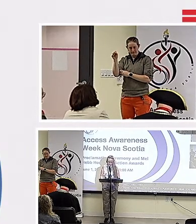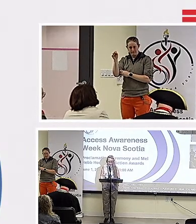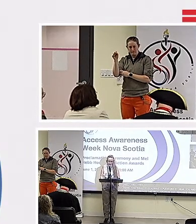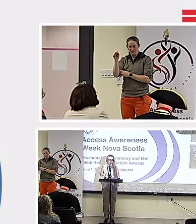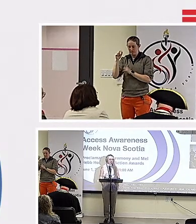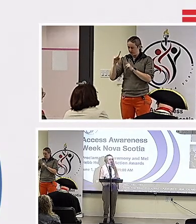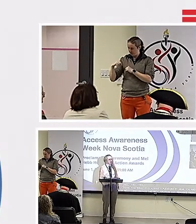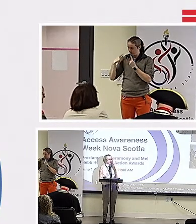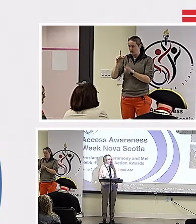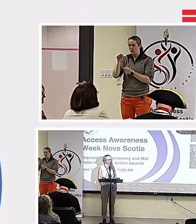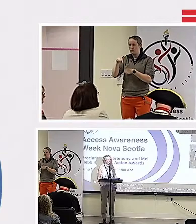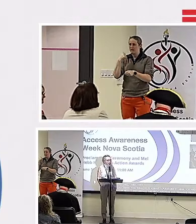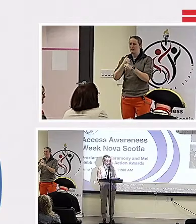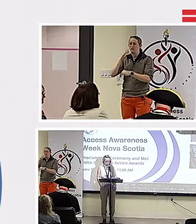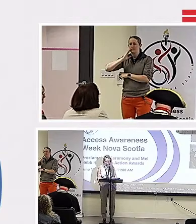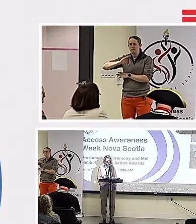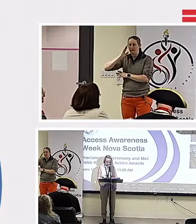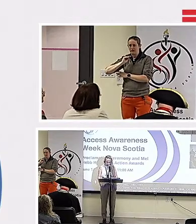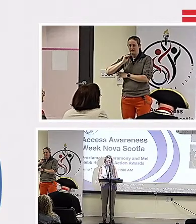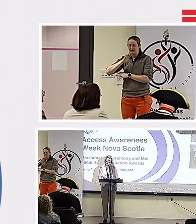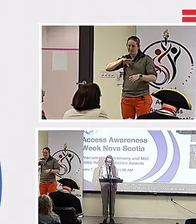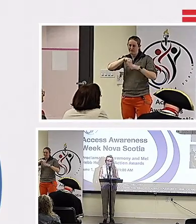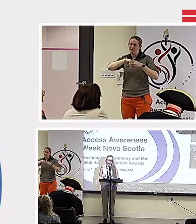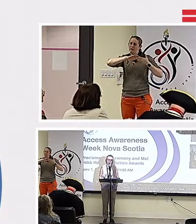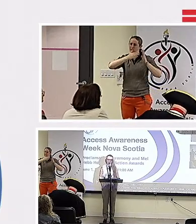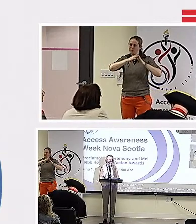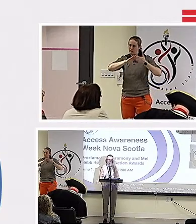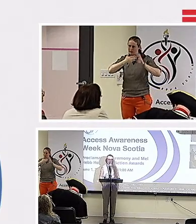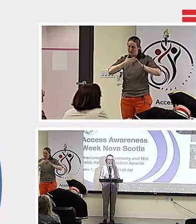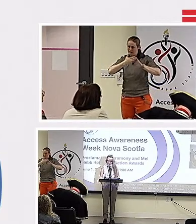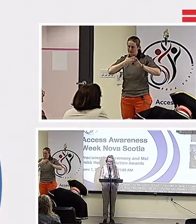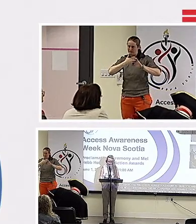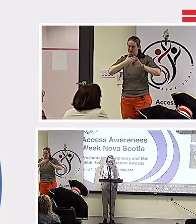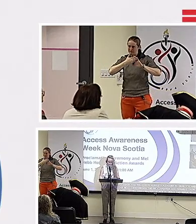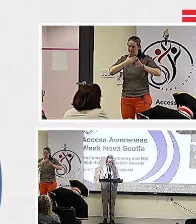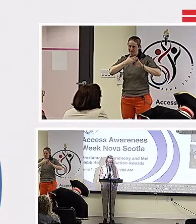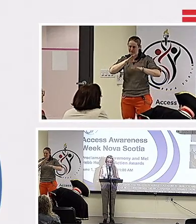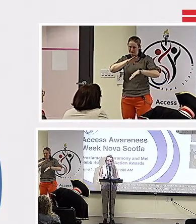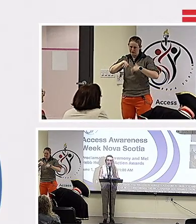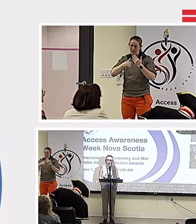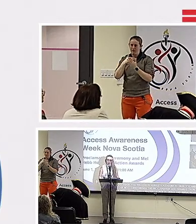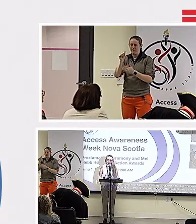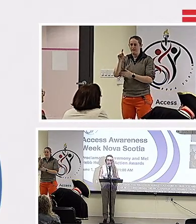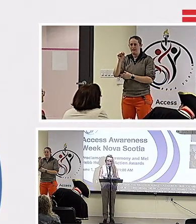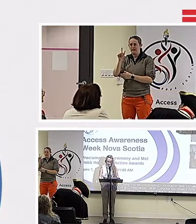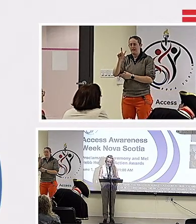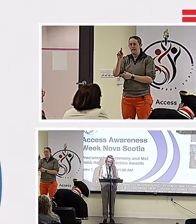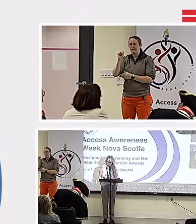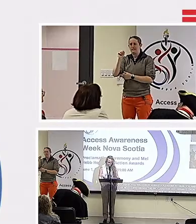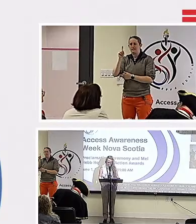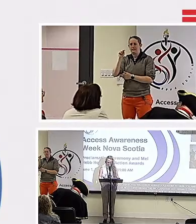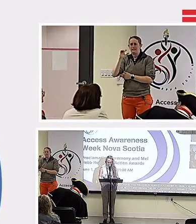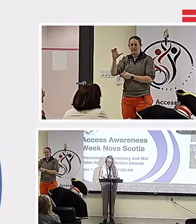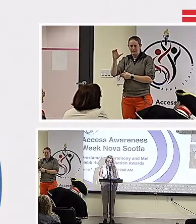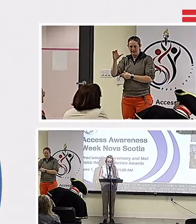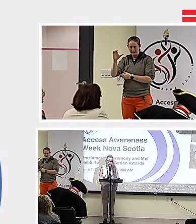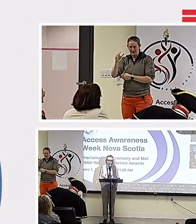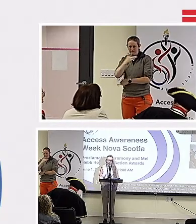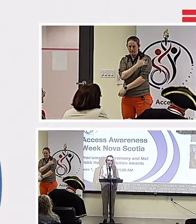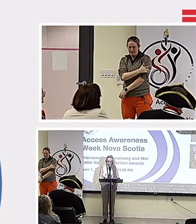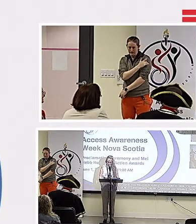20 years of experience working with communities throughout the Atlantic provinces. Before her election